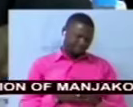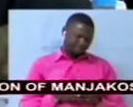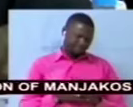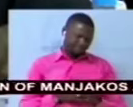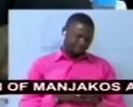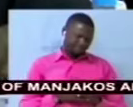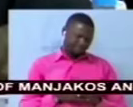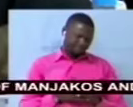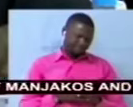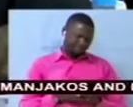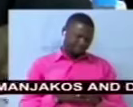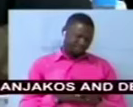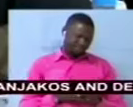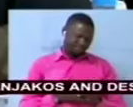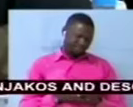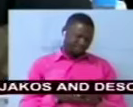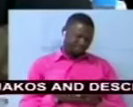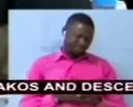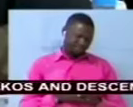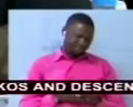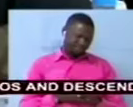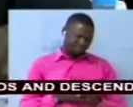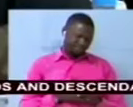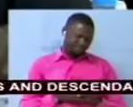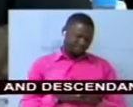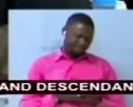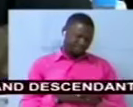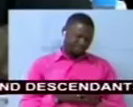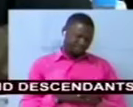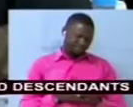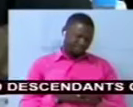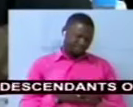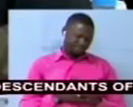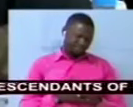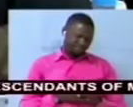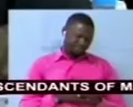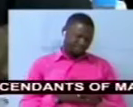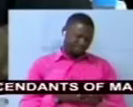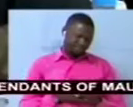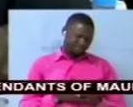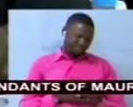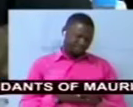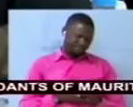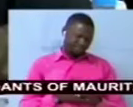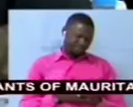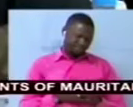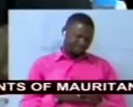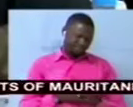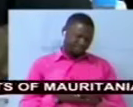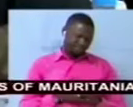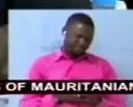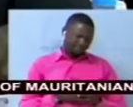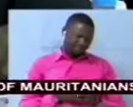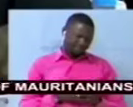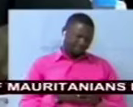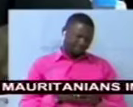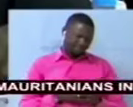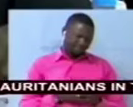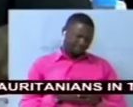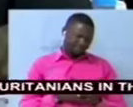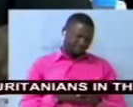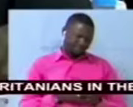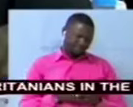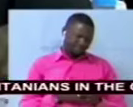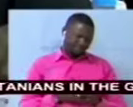and perspectives which led to the gross violations and abuses of the